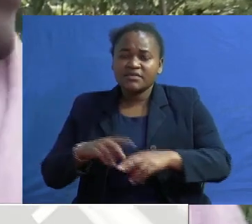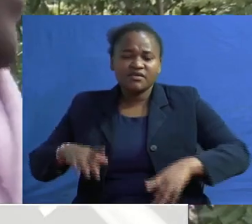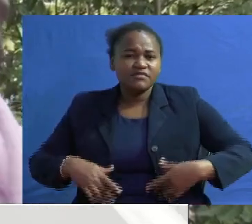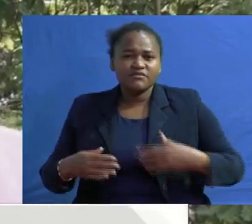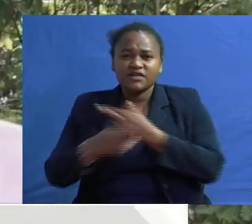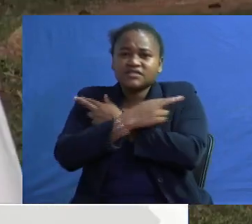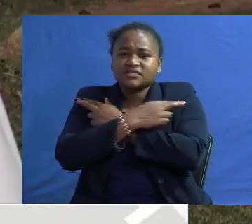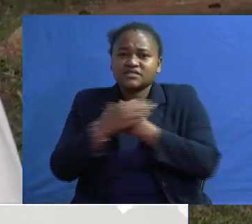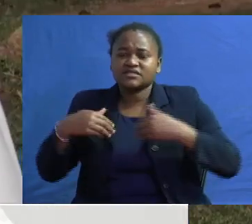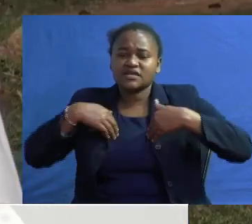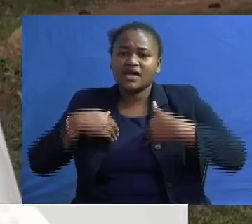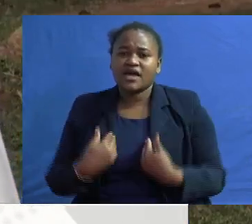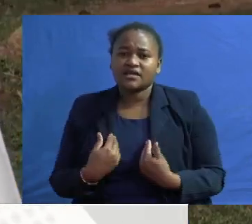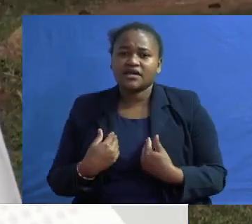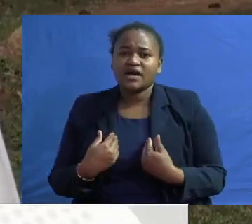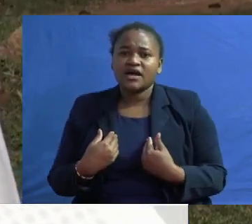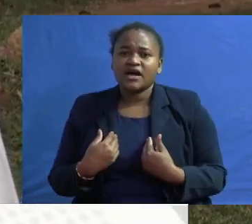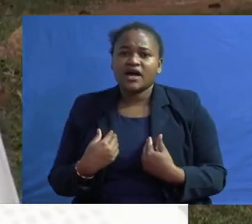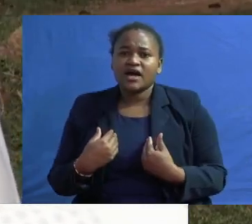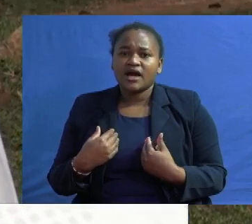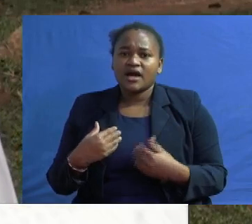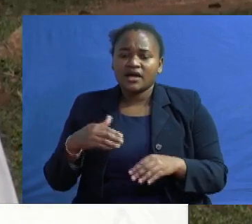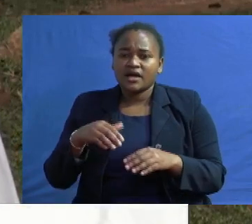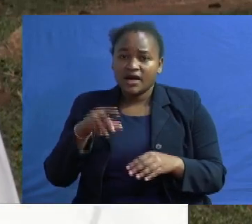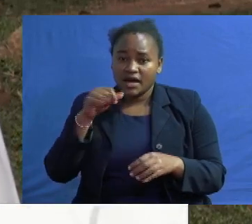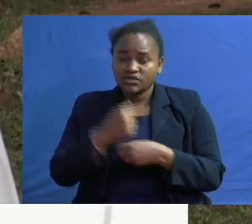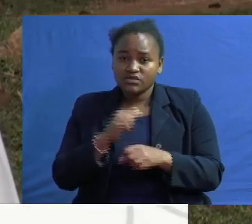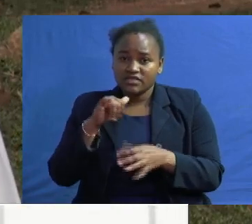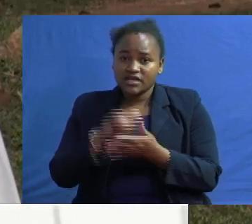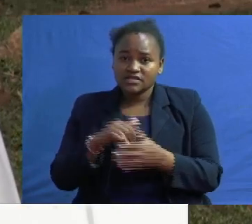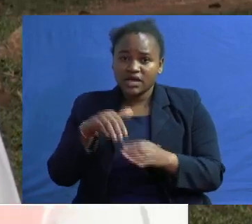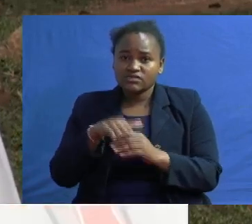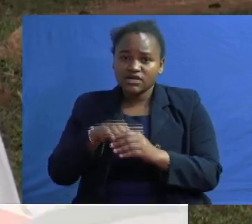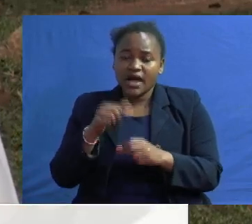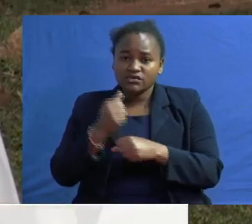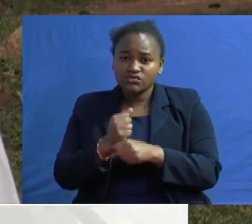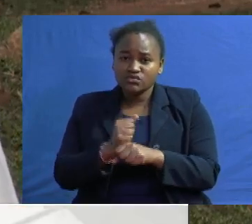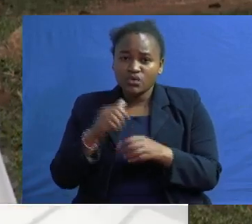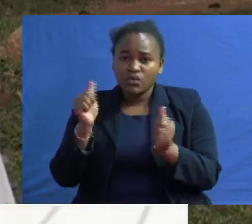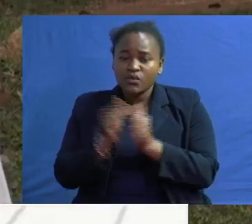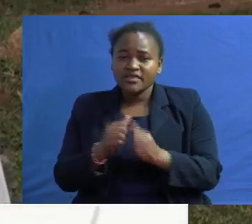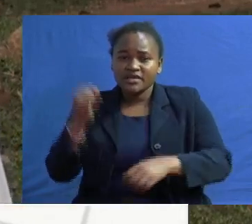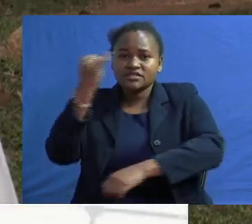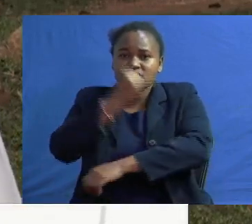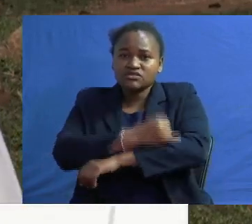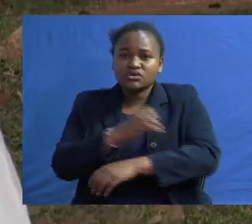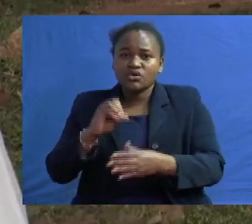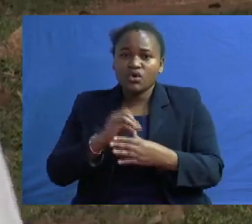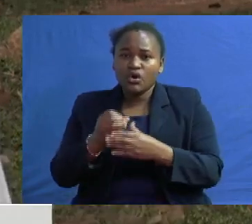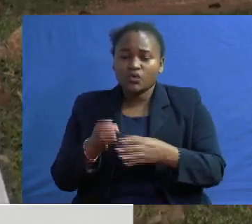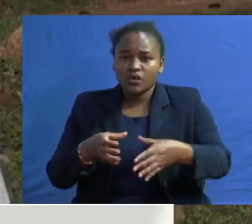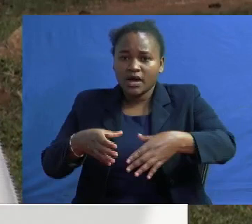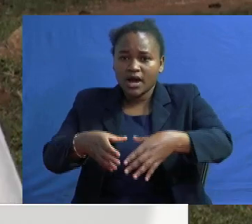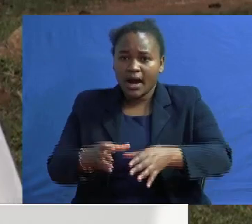her services. Nasifanyagi massage inje kwa mtu moja, nafanya na corporates, maybe institutions, wameenda team building,